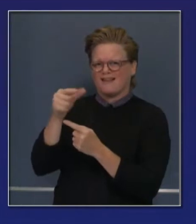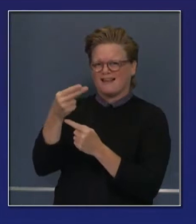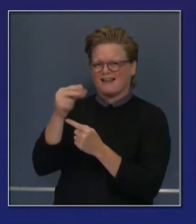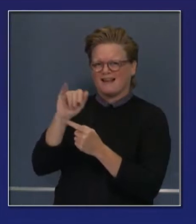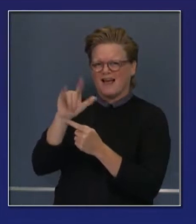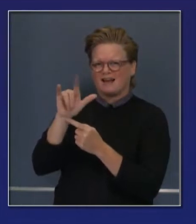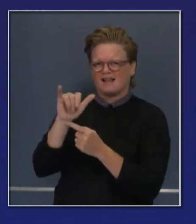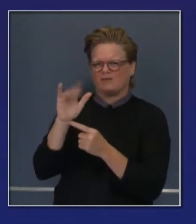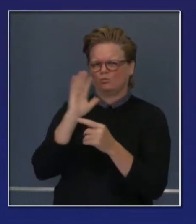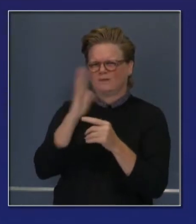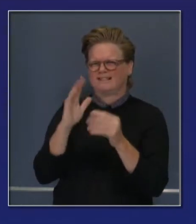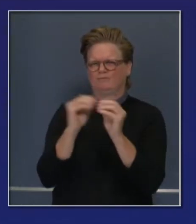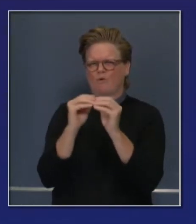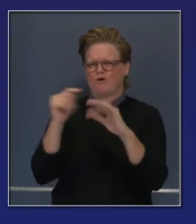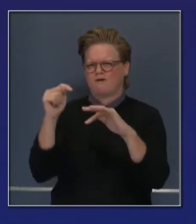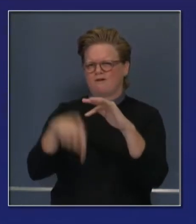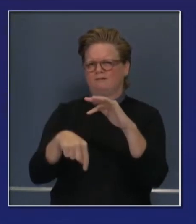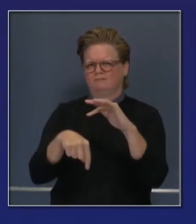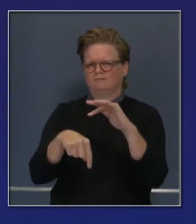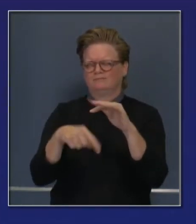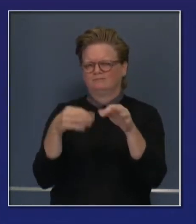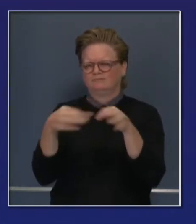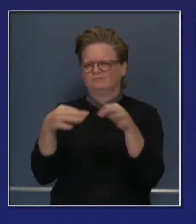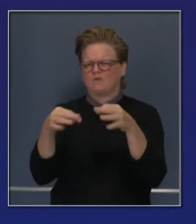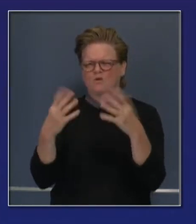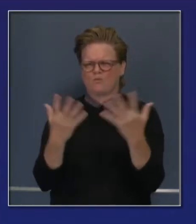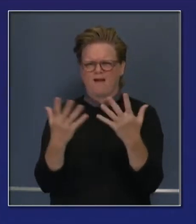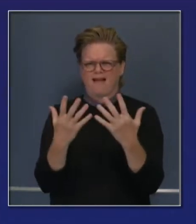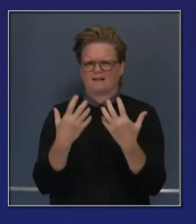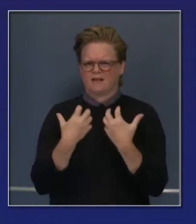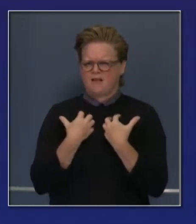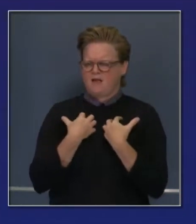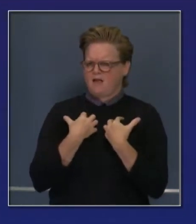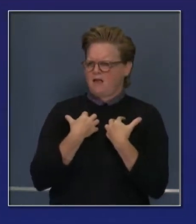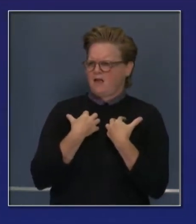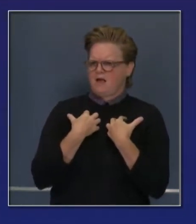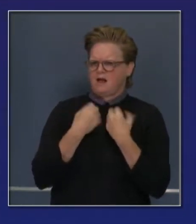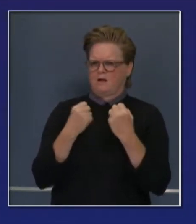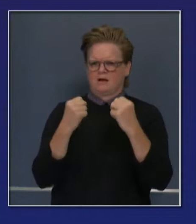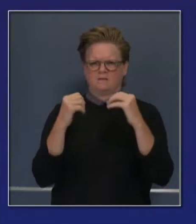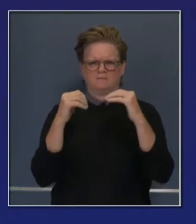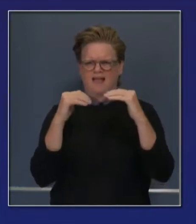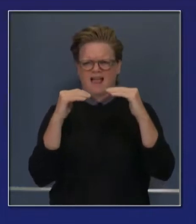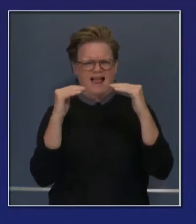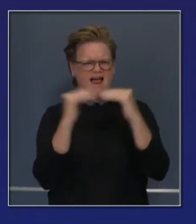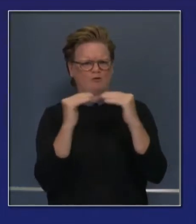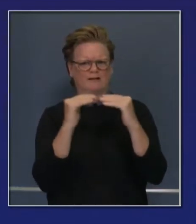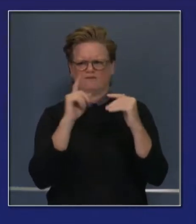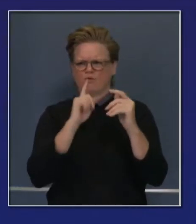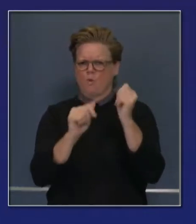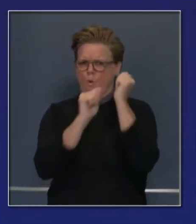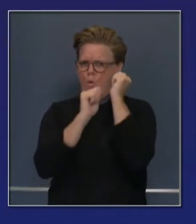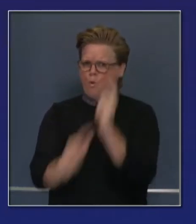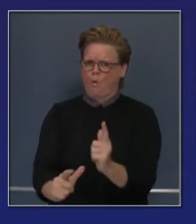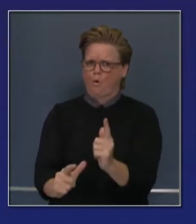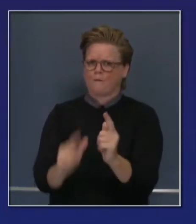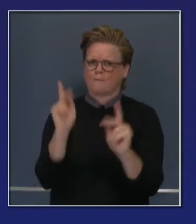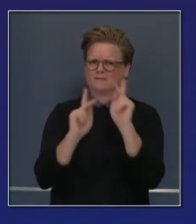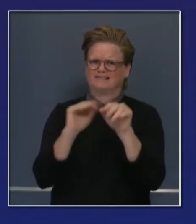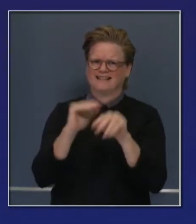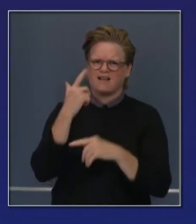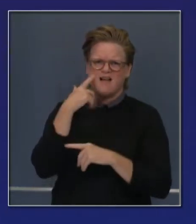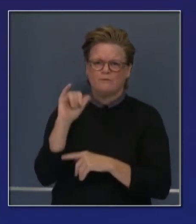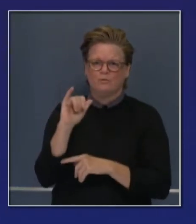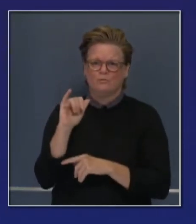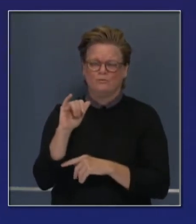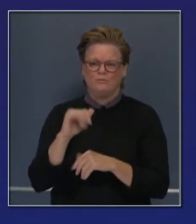health equity consideration. He can talk more about what we're exploring in that space, but that's foundational. Again, always looking